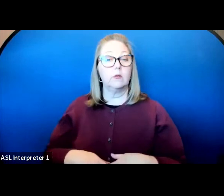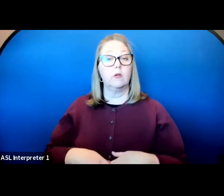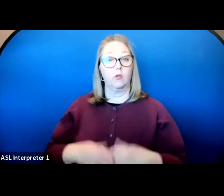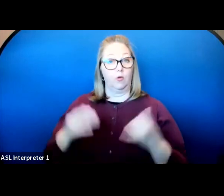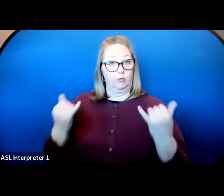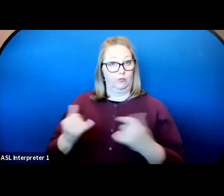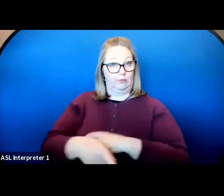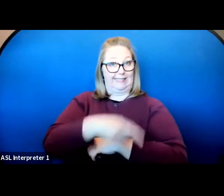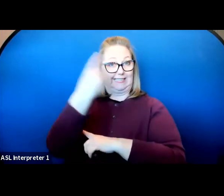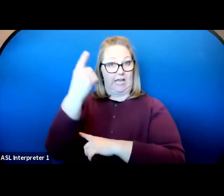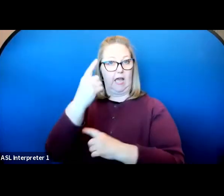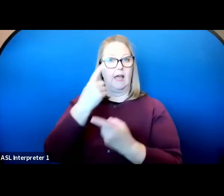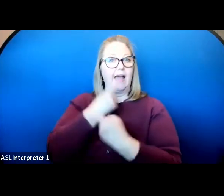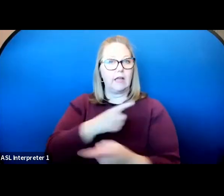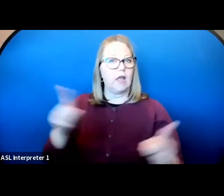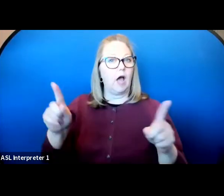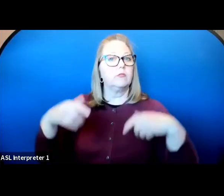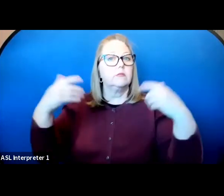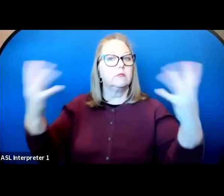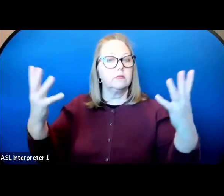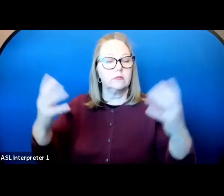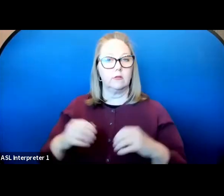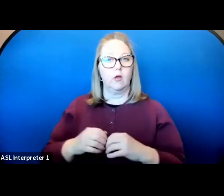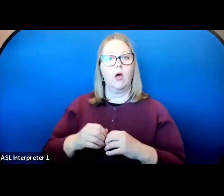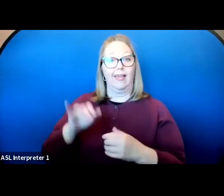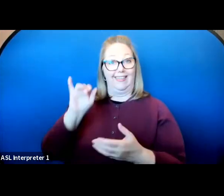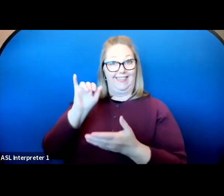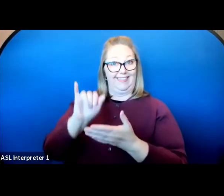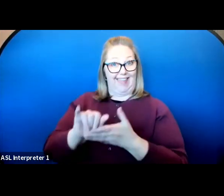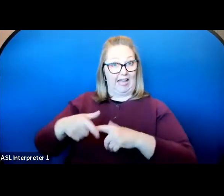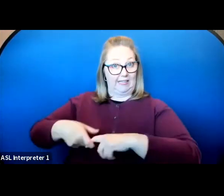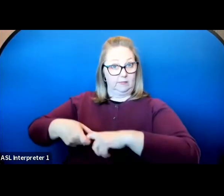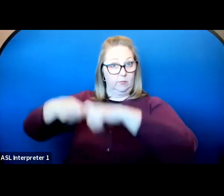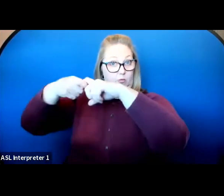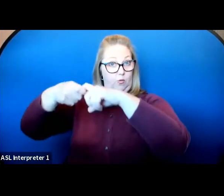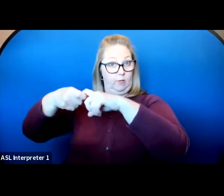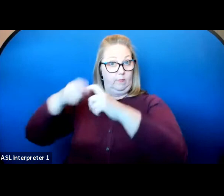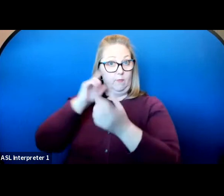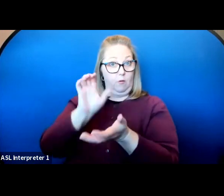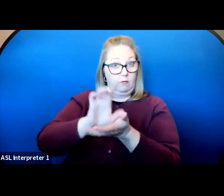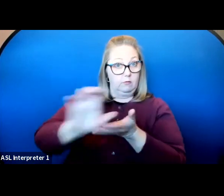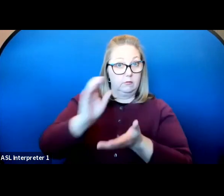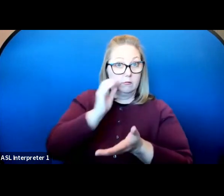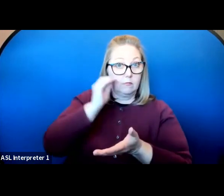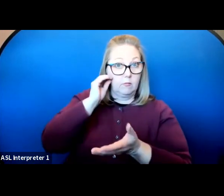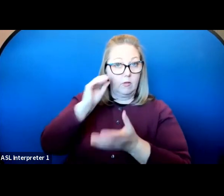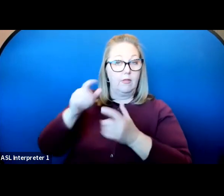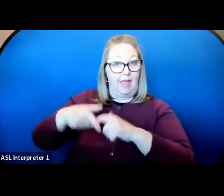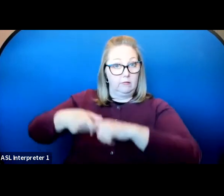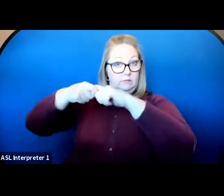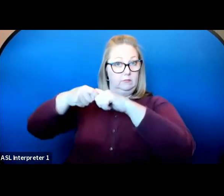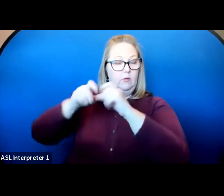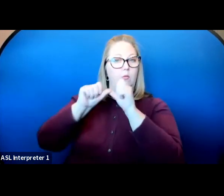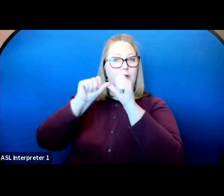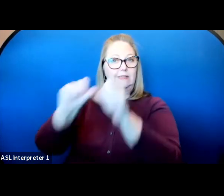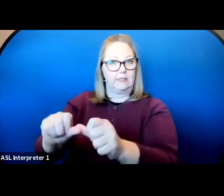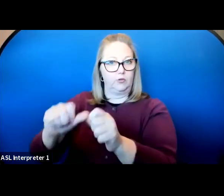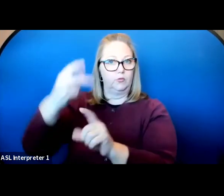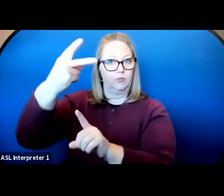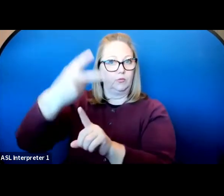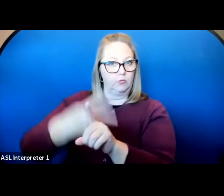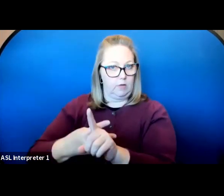directive that extends the current state eviction moratorium for 2 more months. At the end of May, the